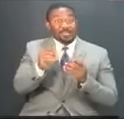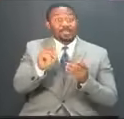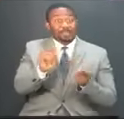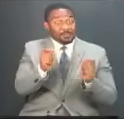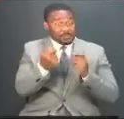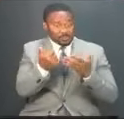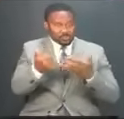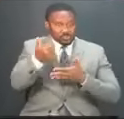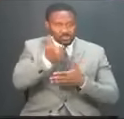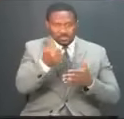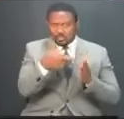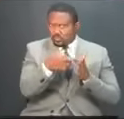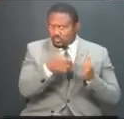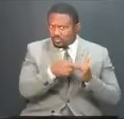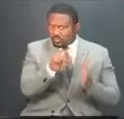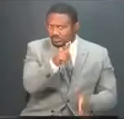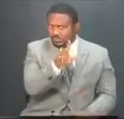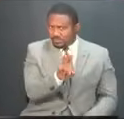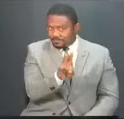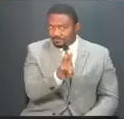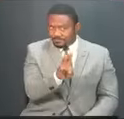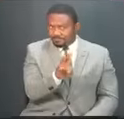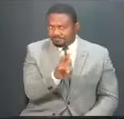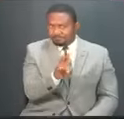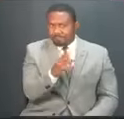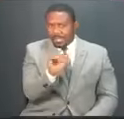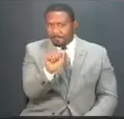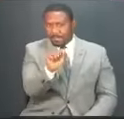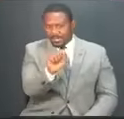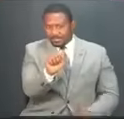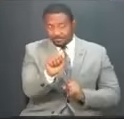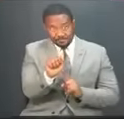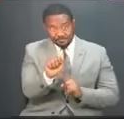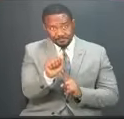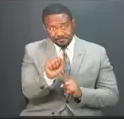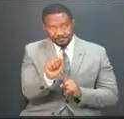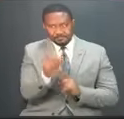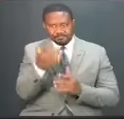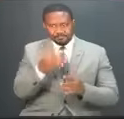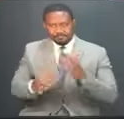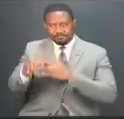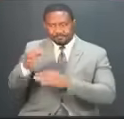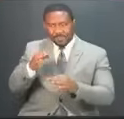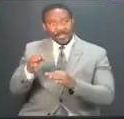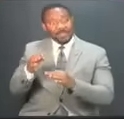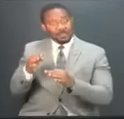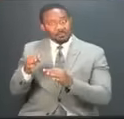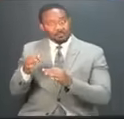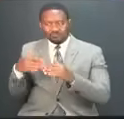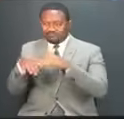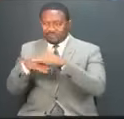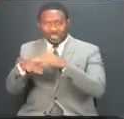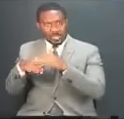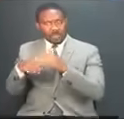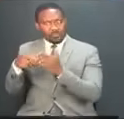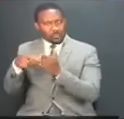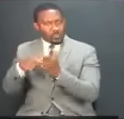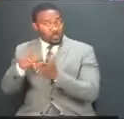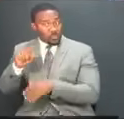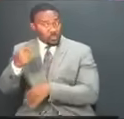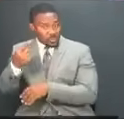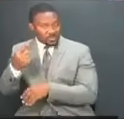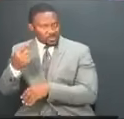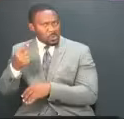in Rule 27 by A, the substitution for Sub-Rule 1 of, quote,